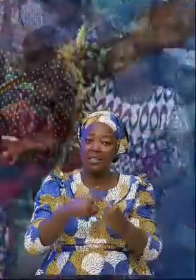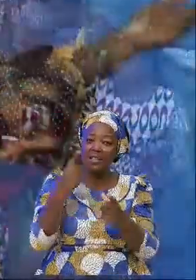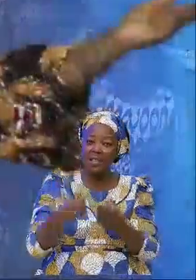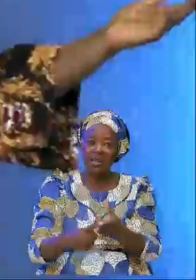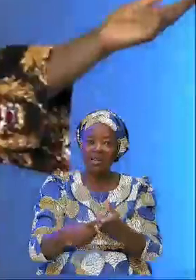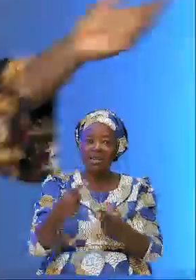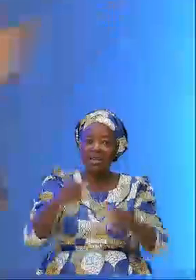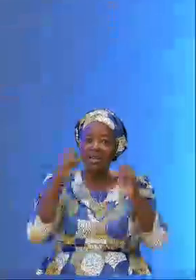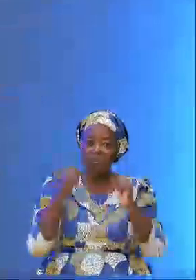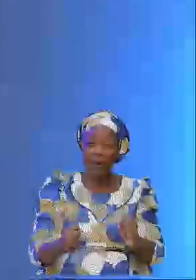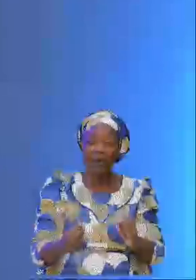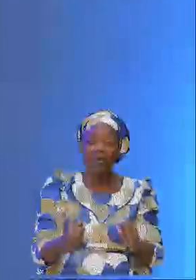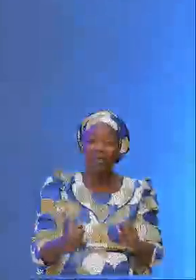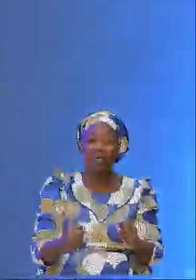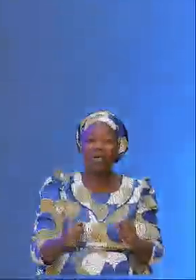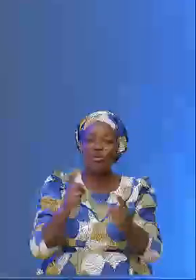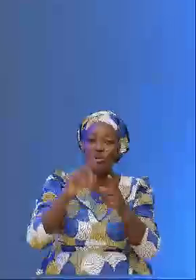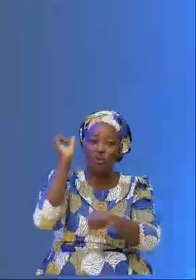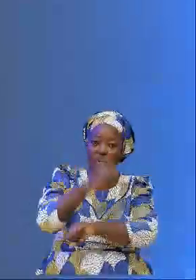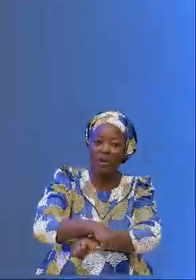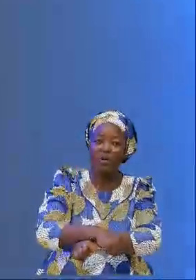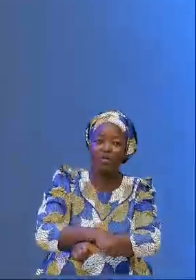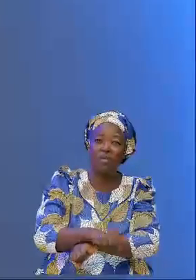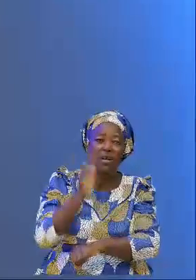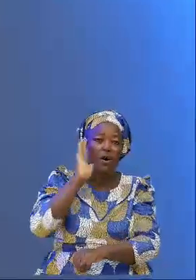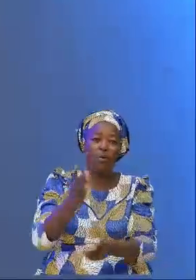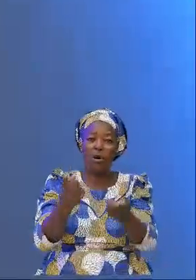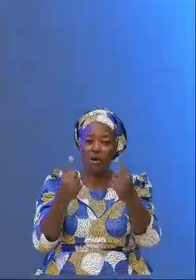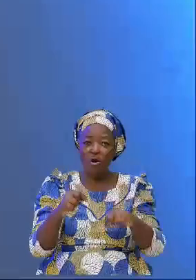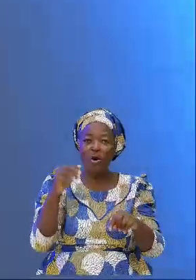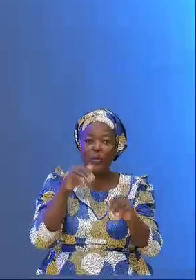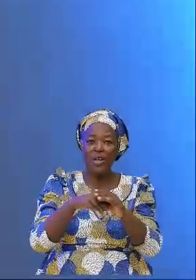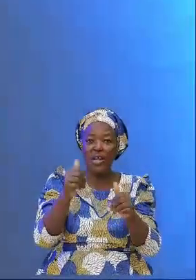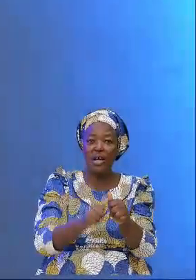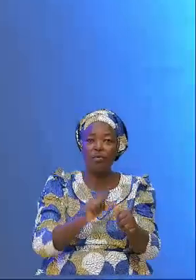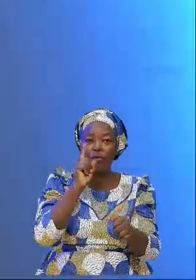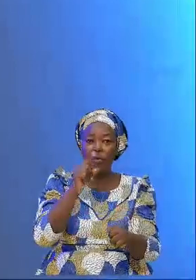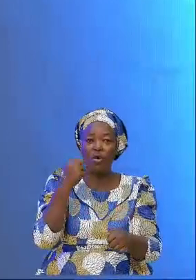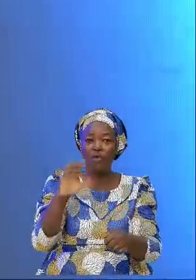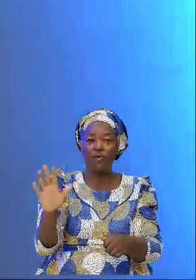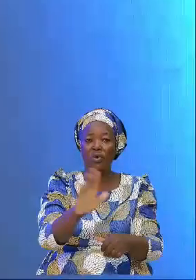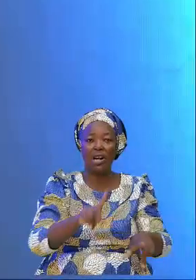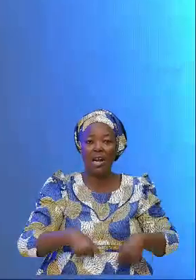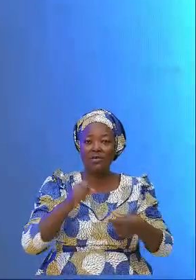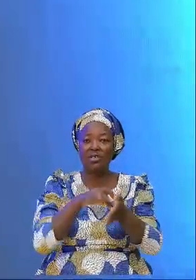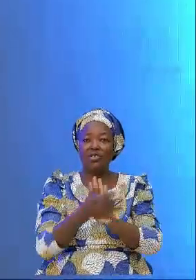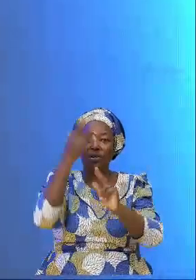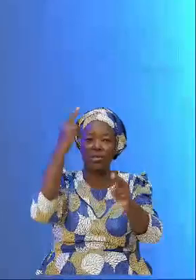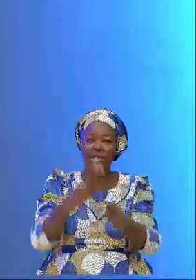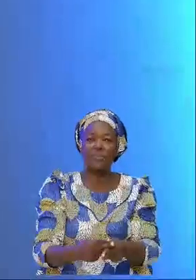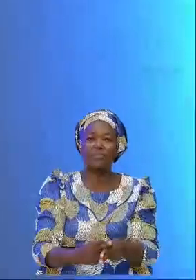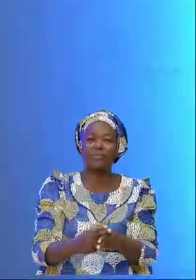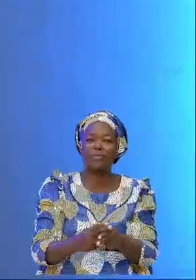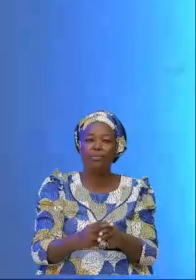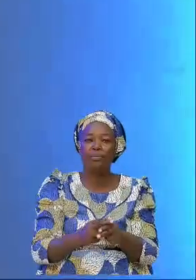your life to the Lord tonight. And then the power to overcome will come in